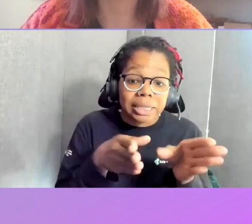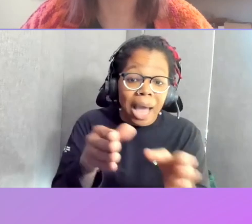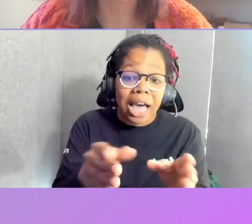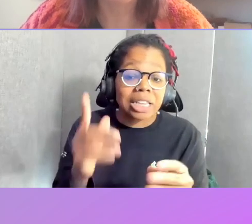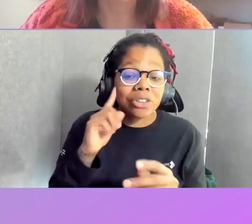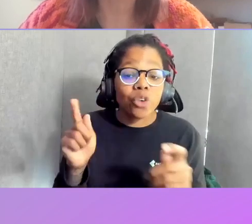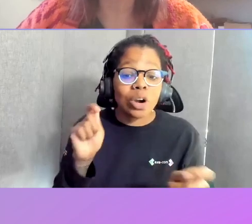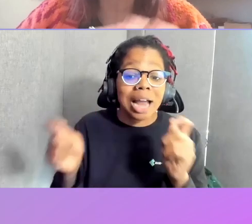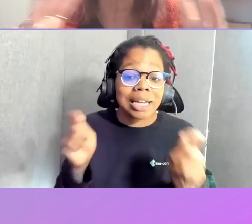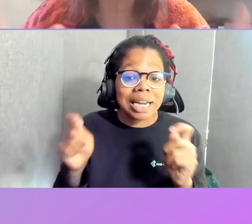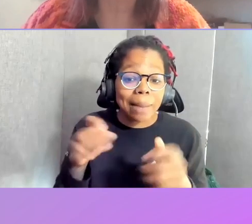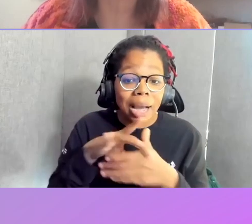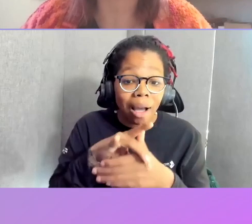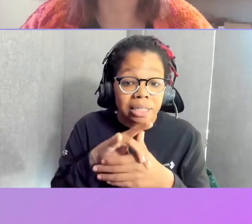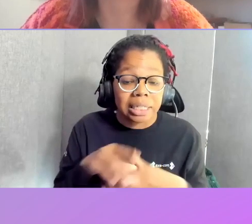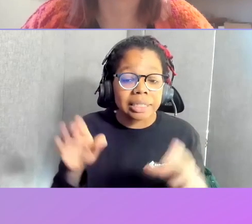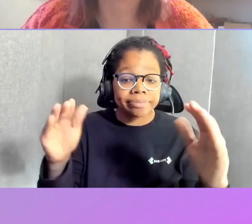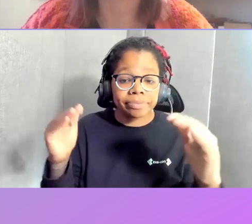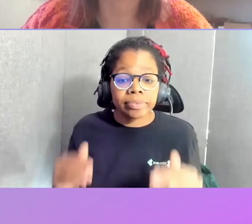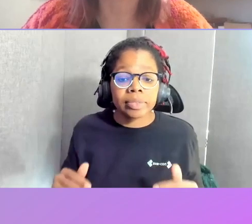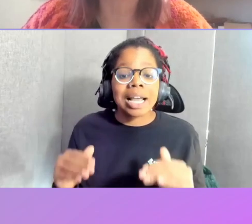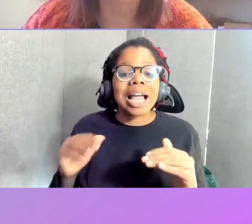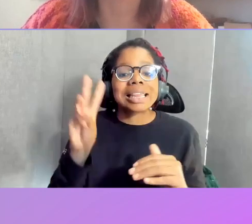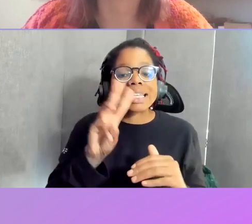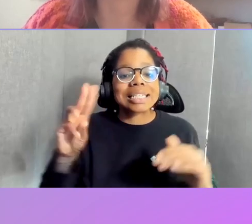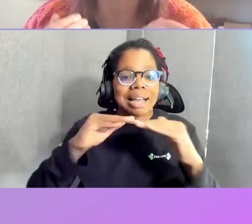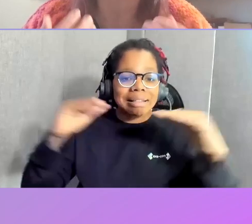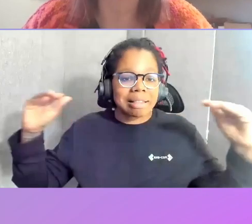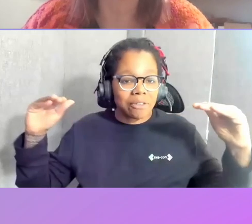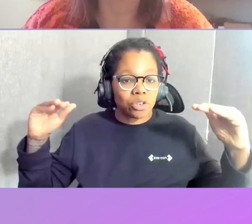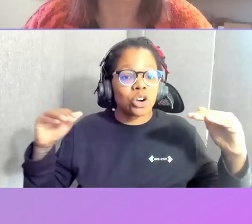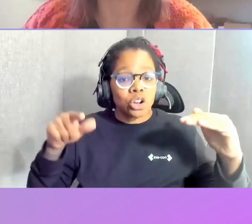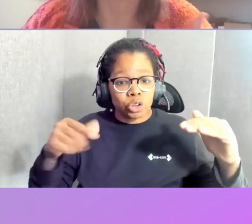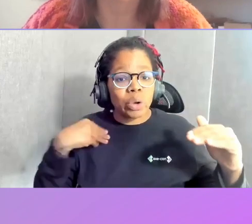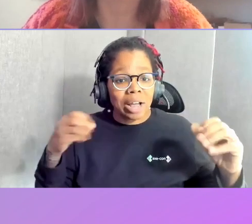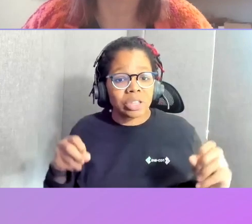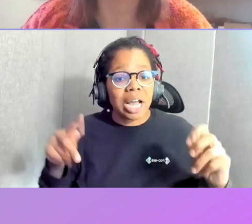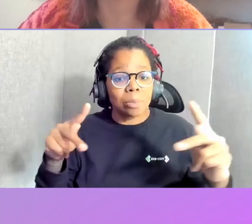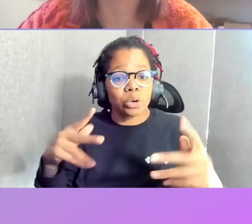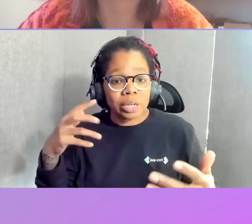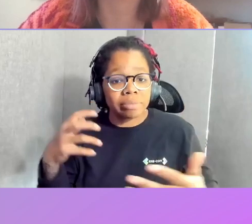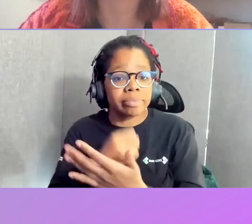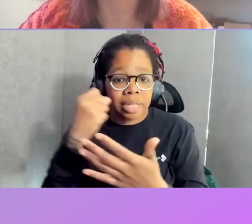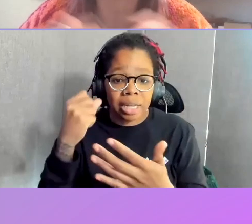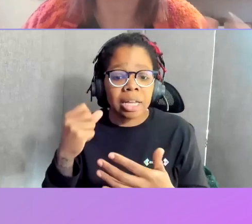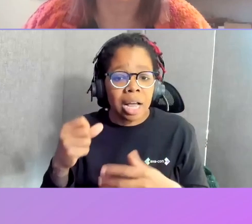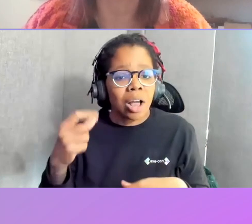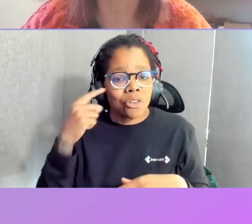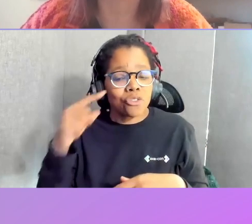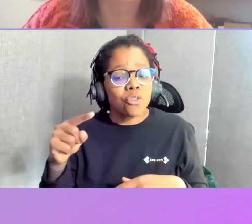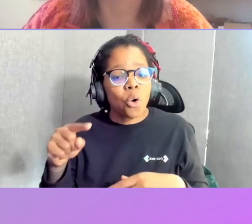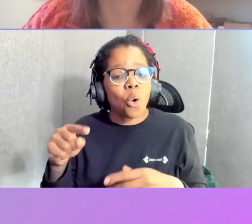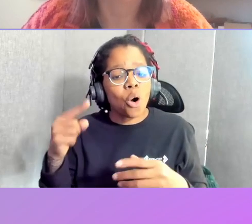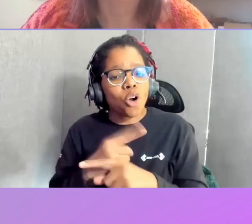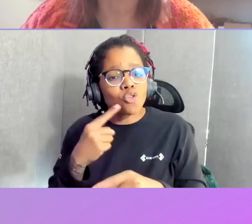that they're doing. And then finally, when you're at a site level, you have the opportunity to really leverage automated testing as sort of a